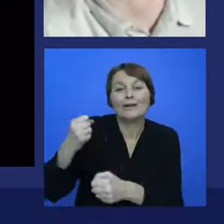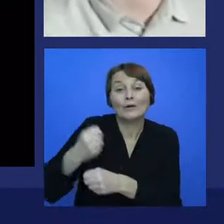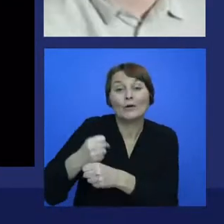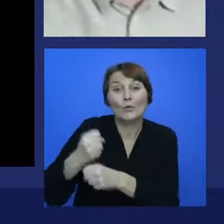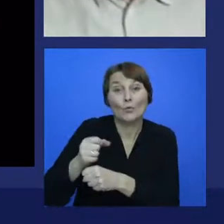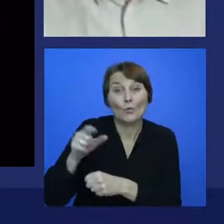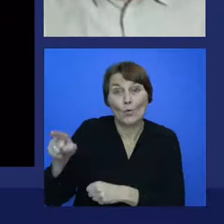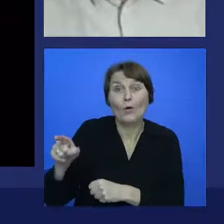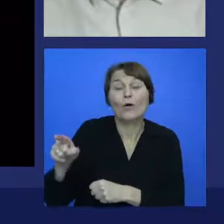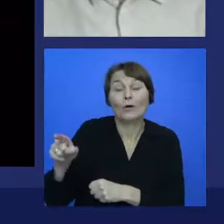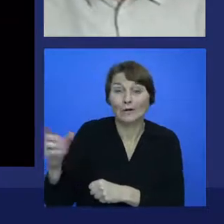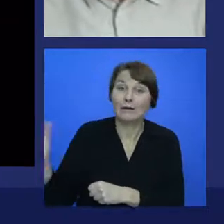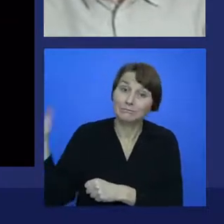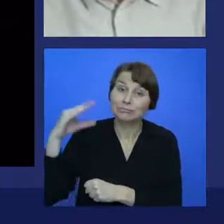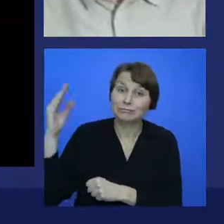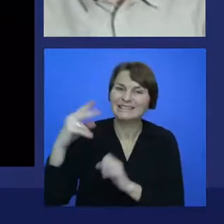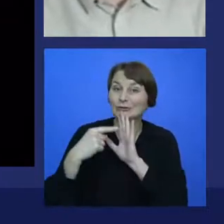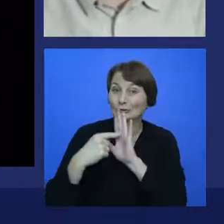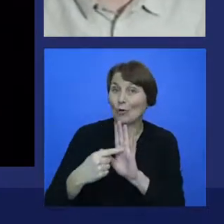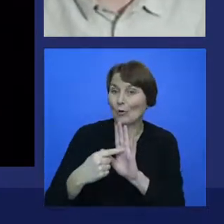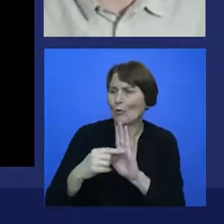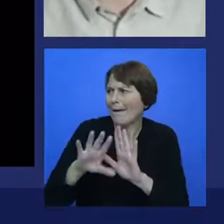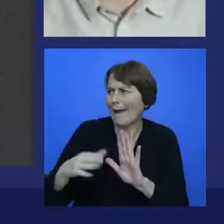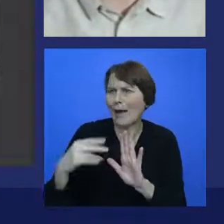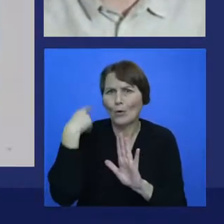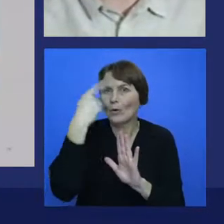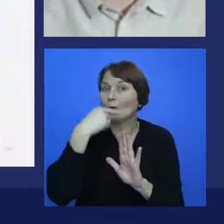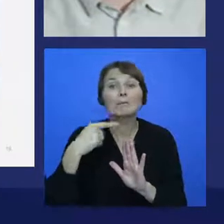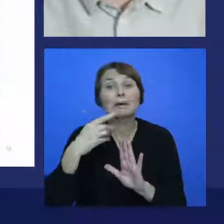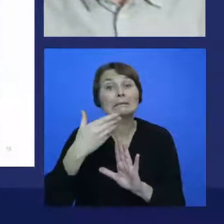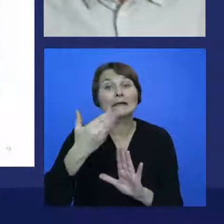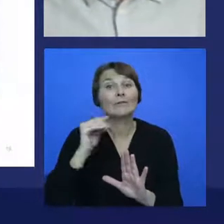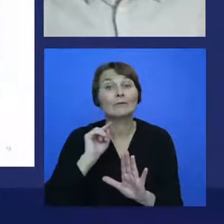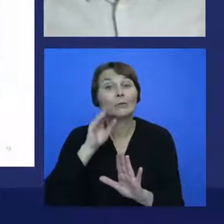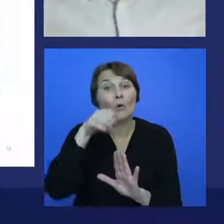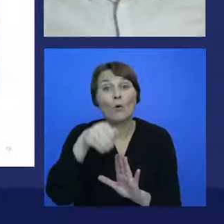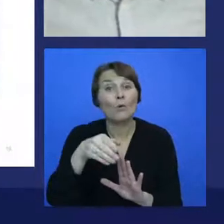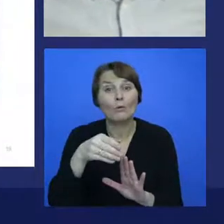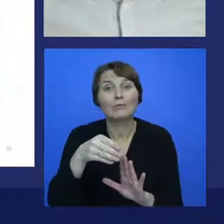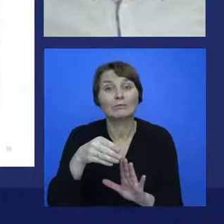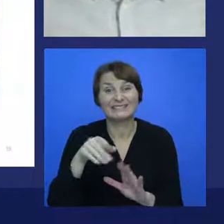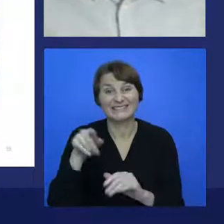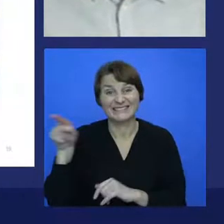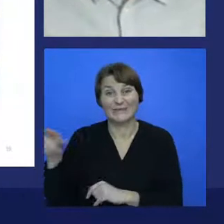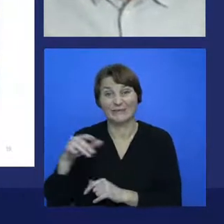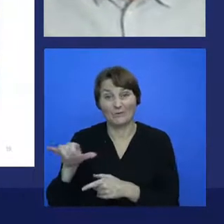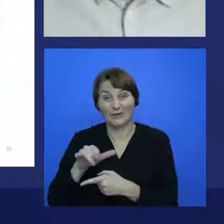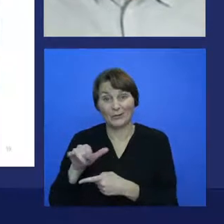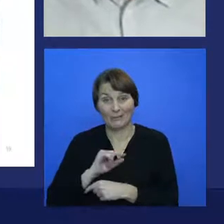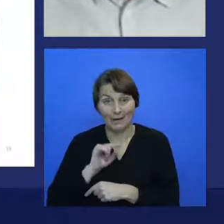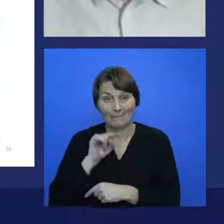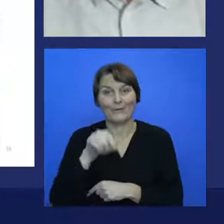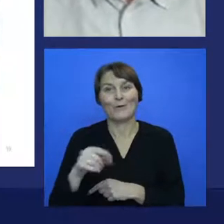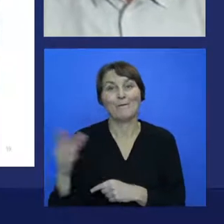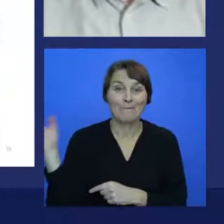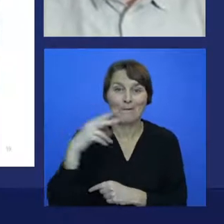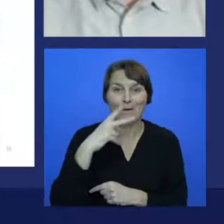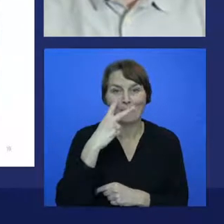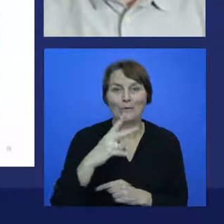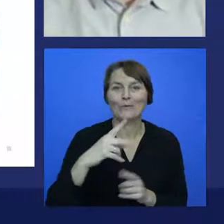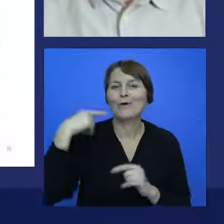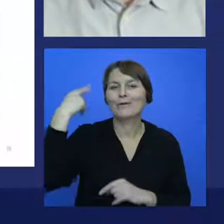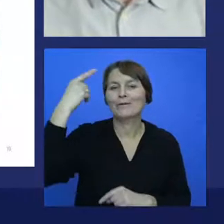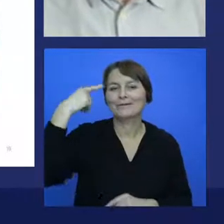office, showing her the boardroom, for example, of that chemistry office. So I wanted to use